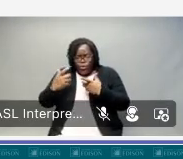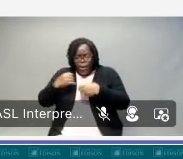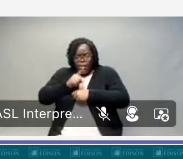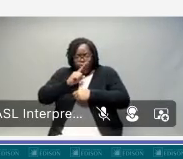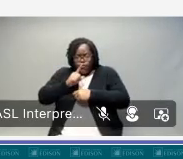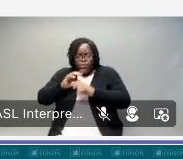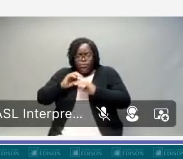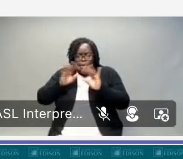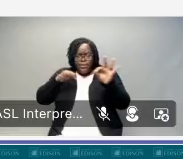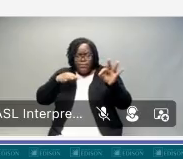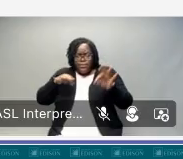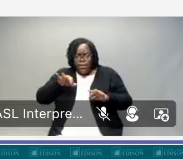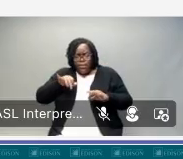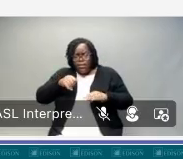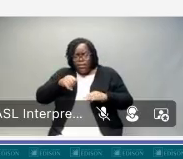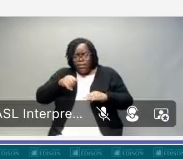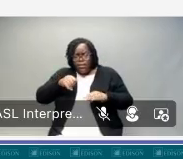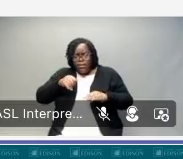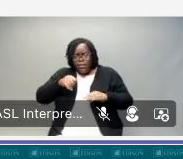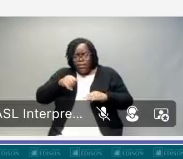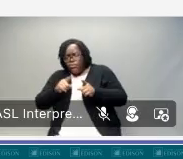to some of the other questions.